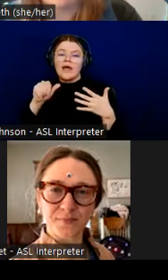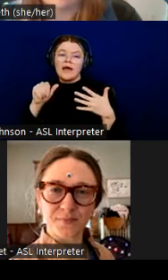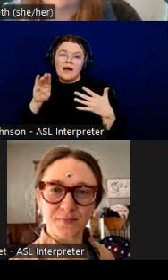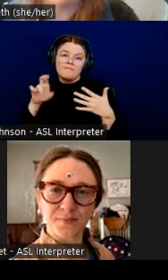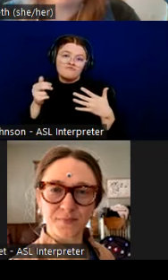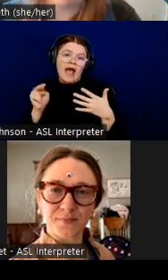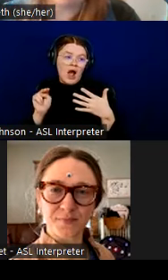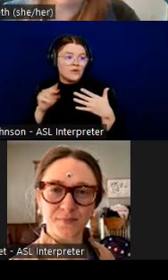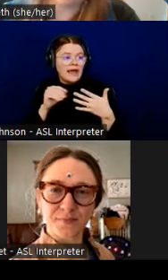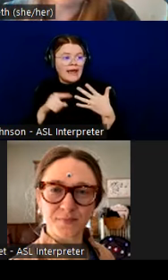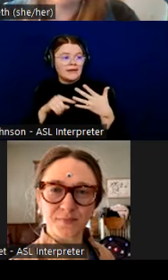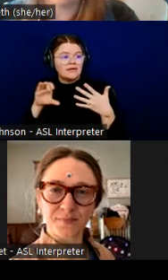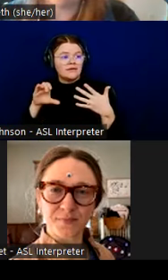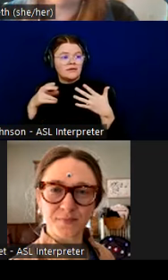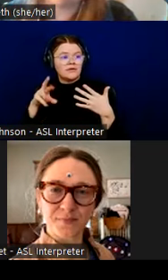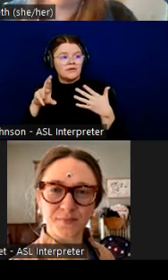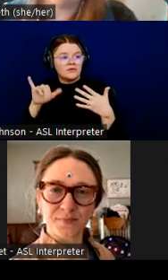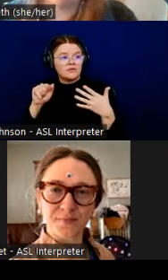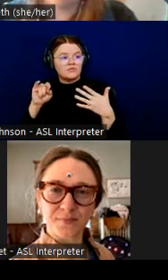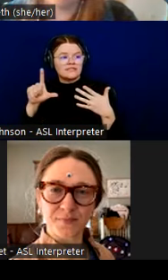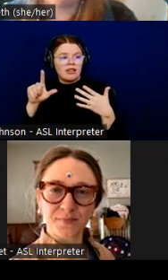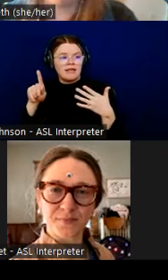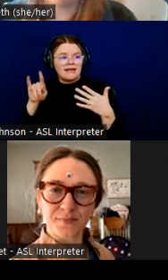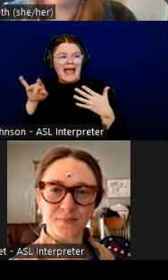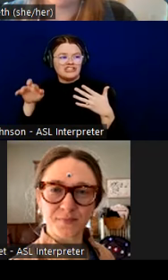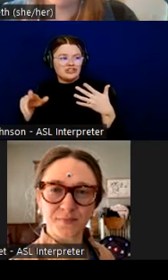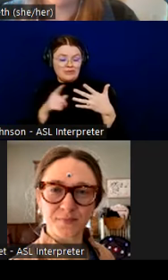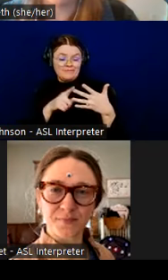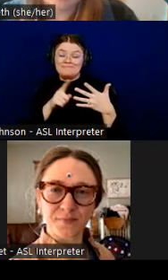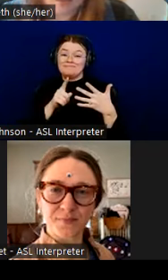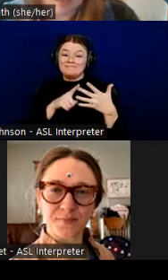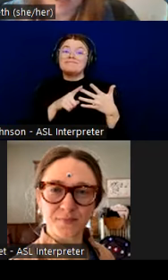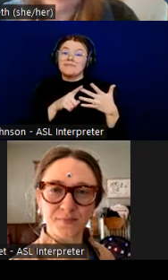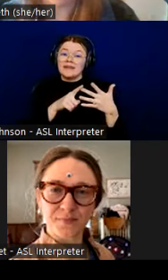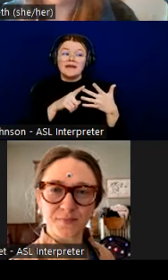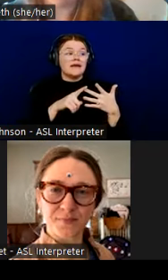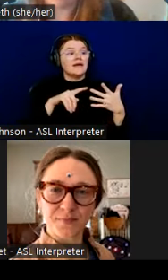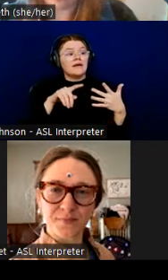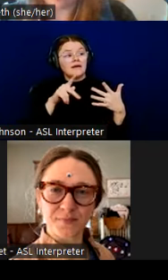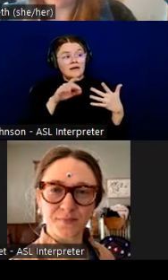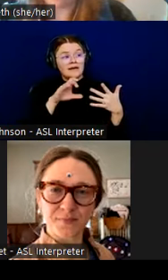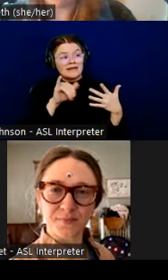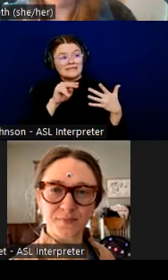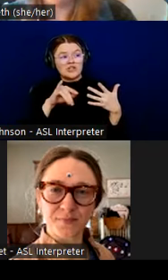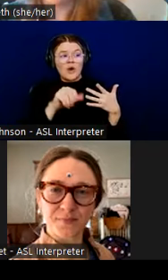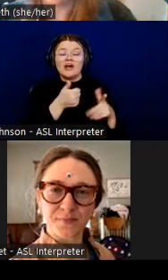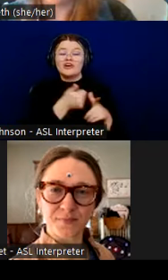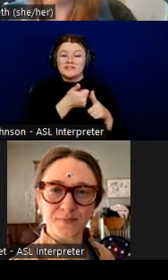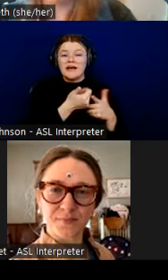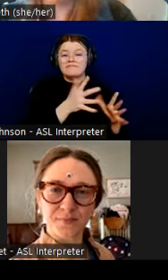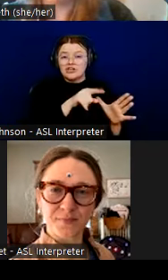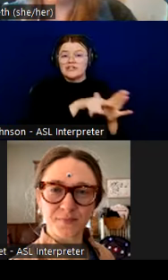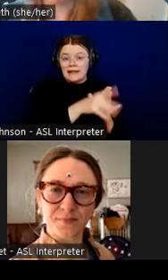was sentenced in 2004 to life in prison for killing a man when she was 16 years old.